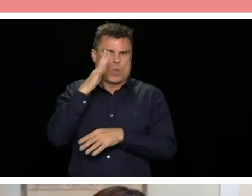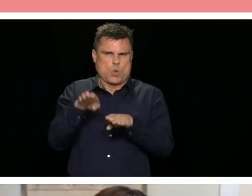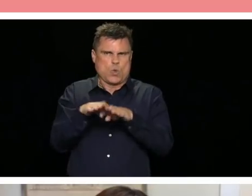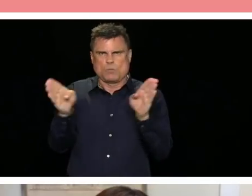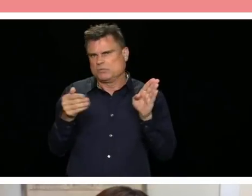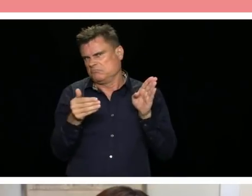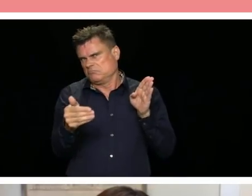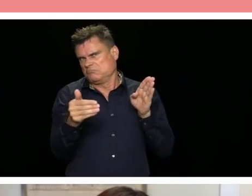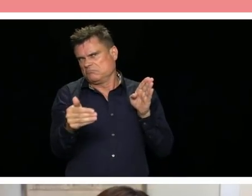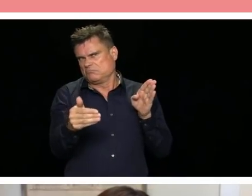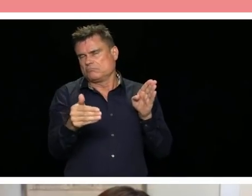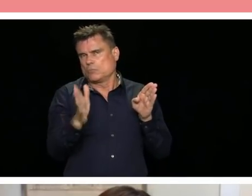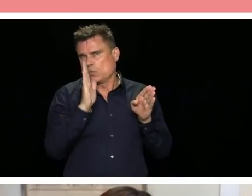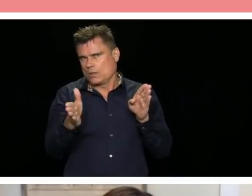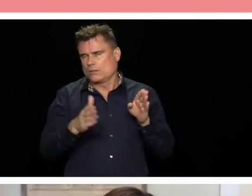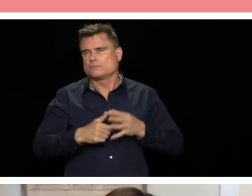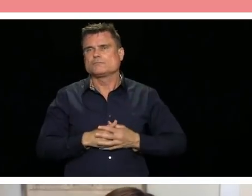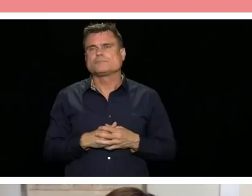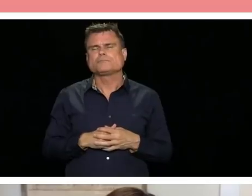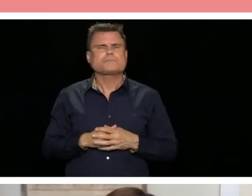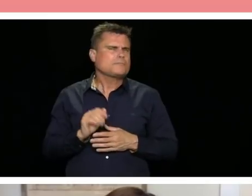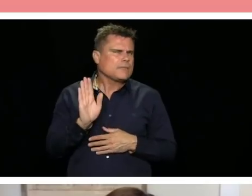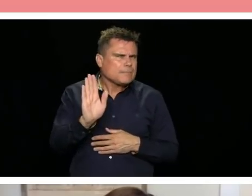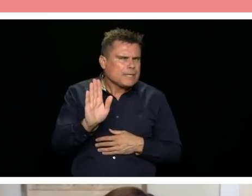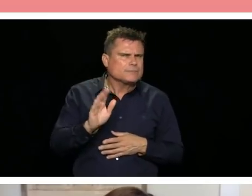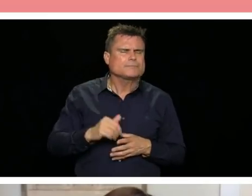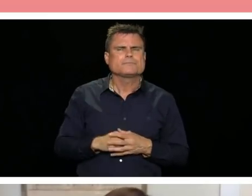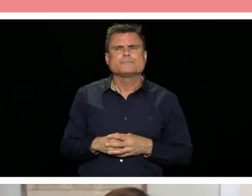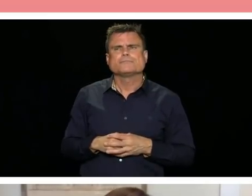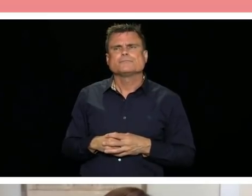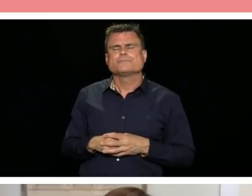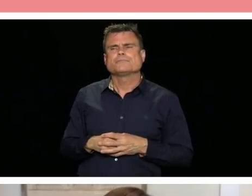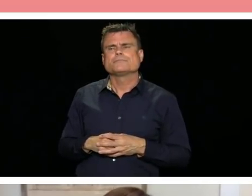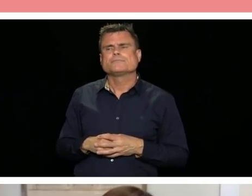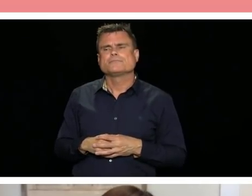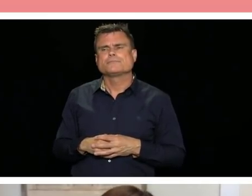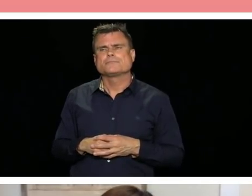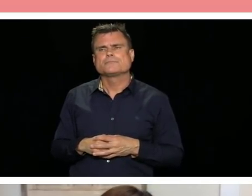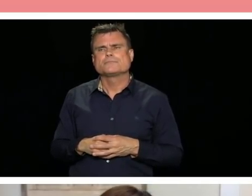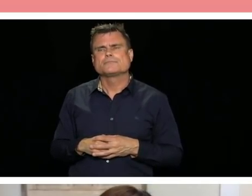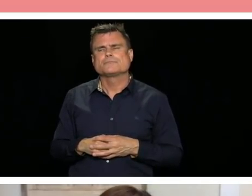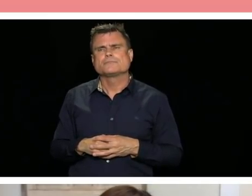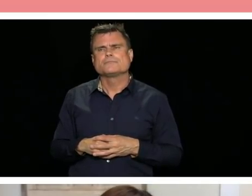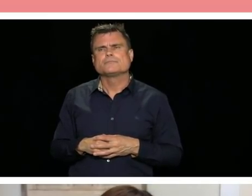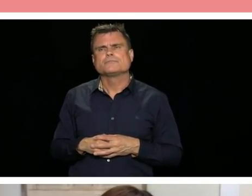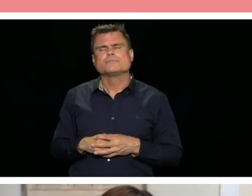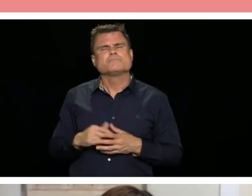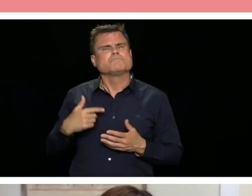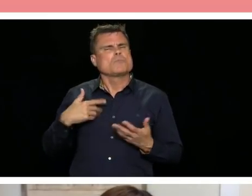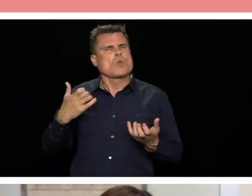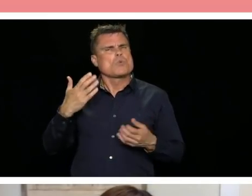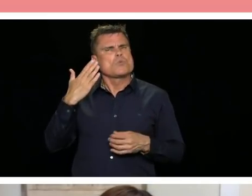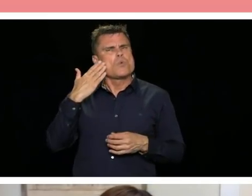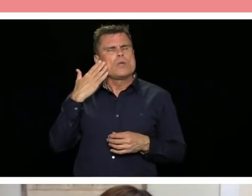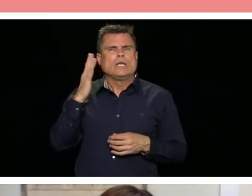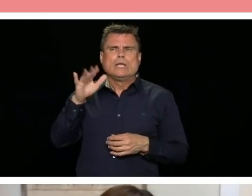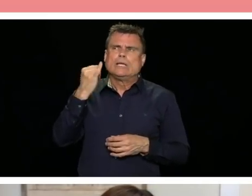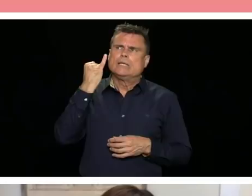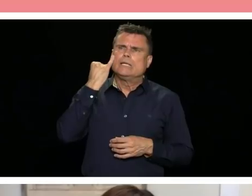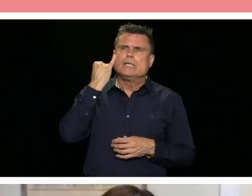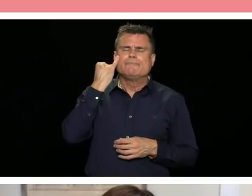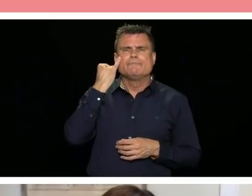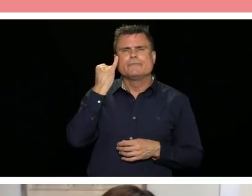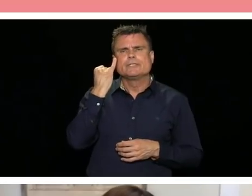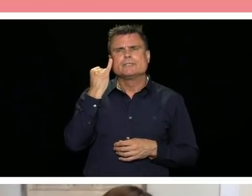We cannot return to work with such unpredictable care. What is the province doing to address the lack of reliable care for